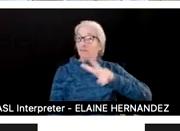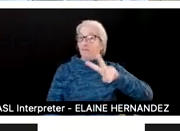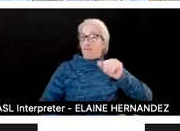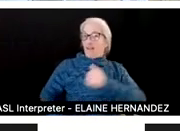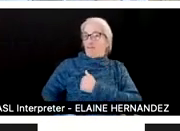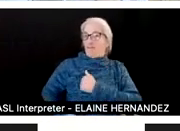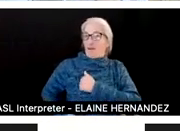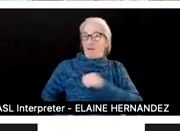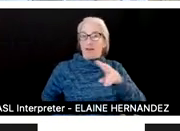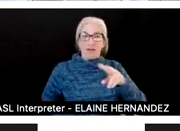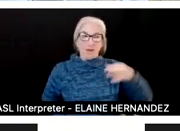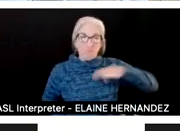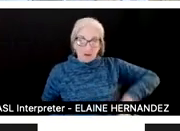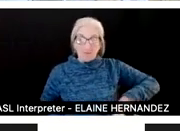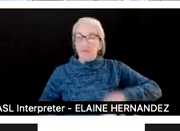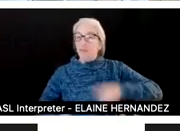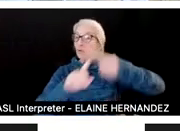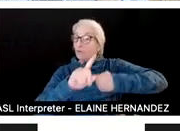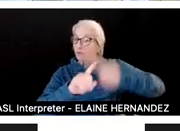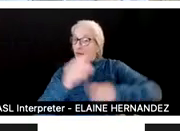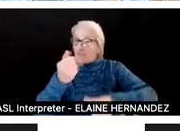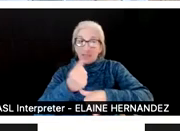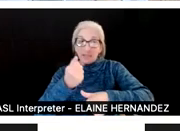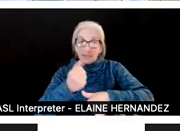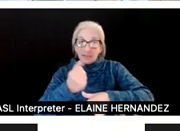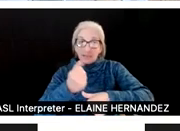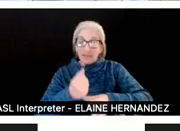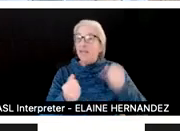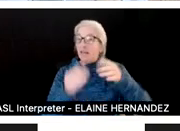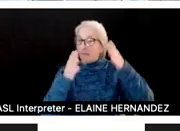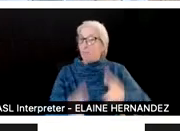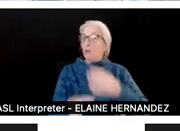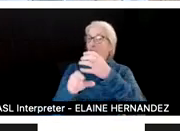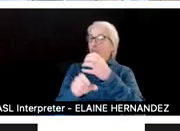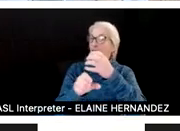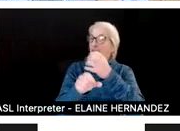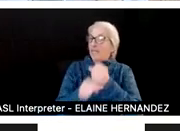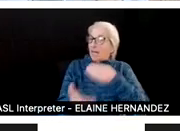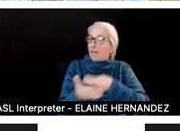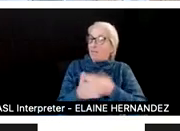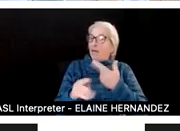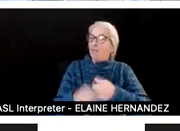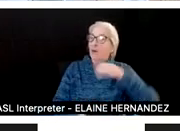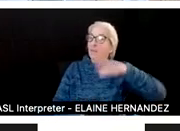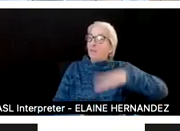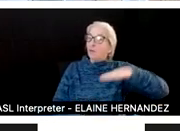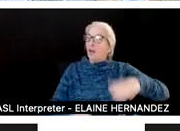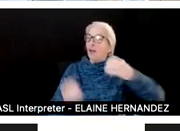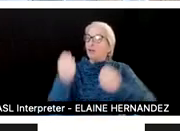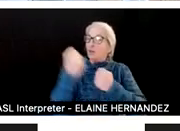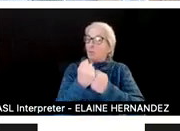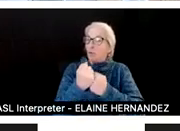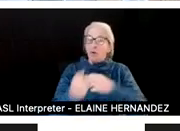as the Virginia Rent Relief Program. If someone's receiving money from child support or from alimony, that would also count, as well